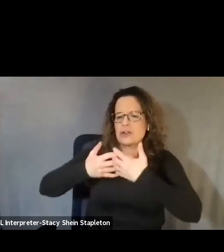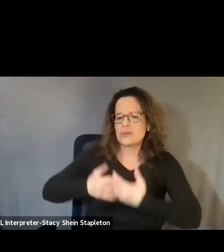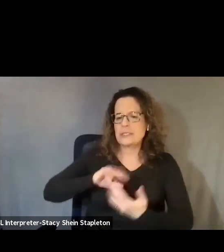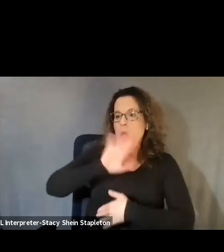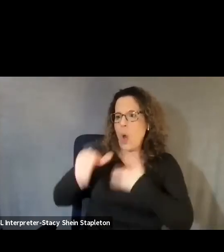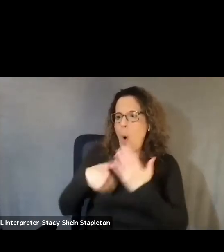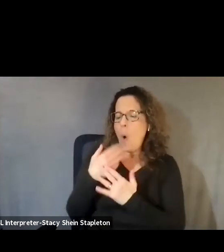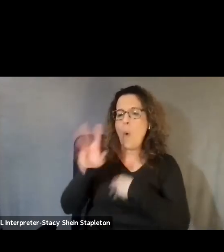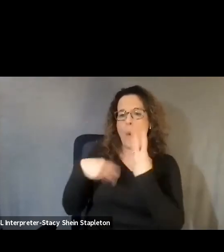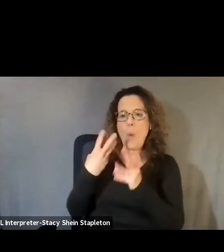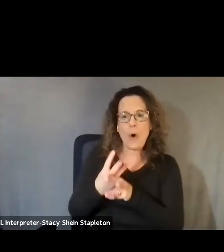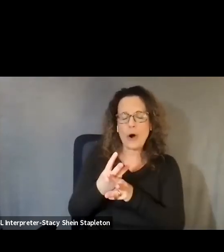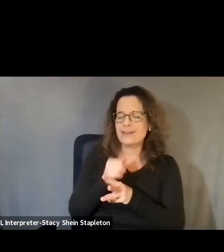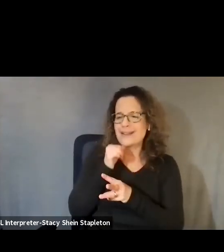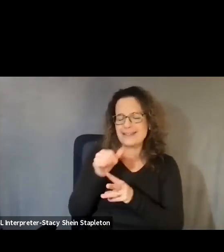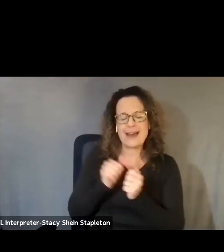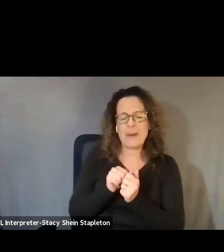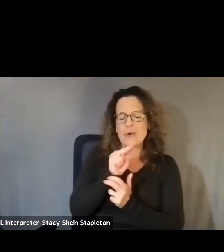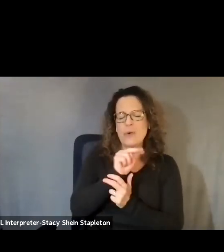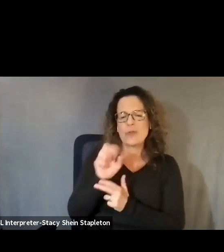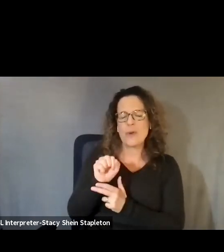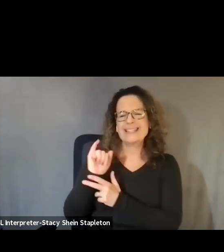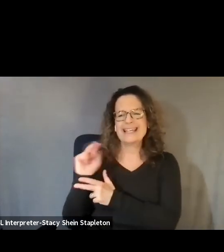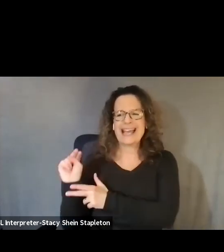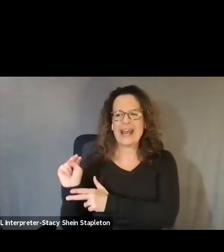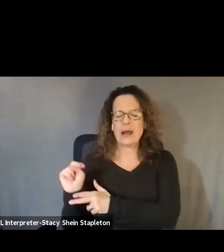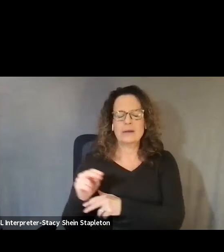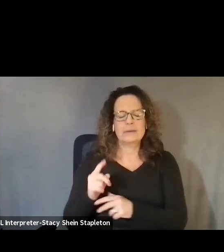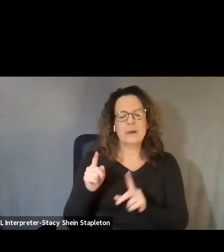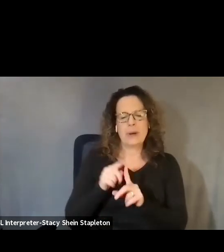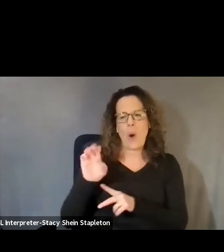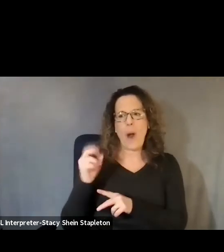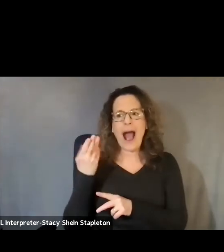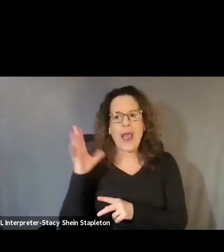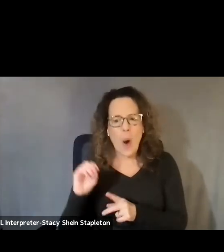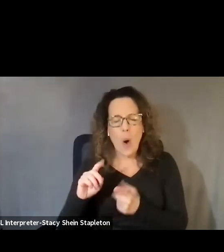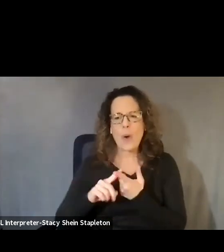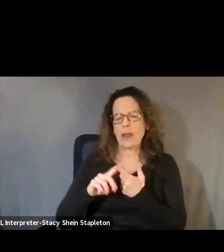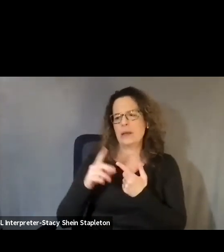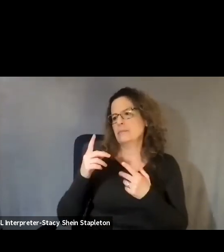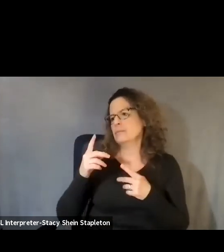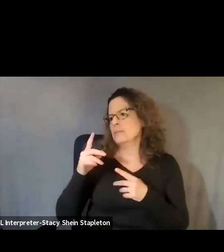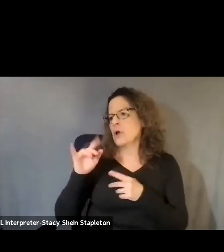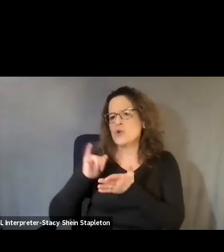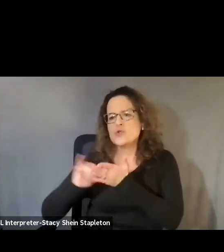not just about Northwest Indiana. Cleveland and Buffalo have also been large steel